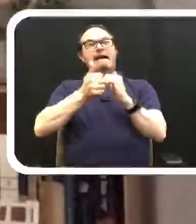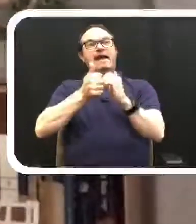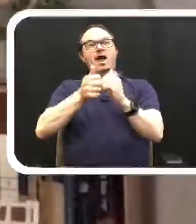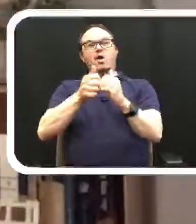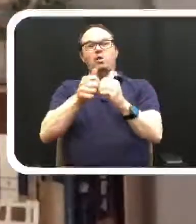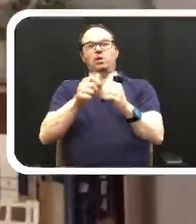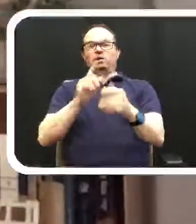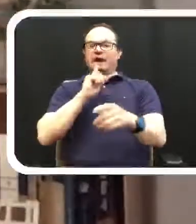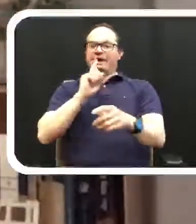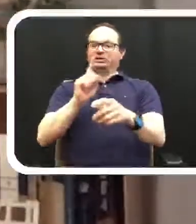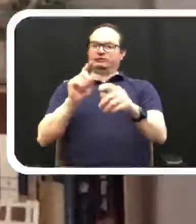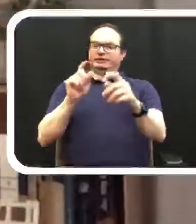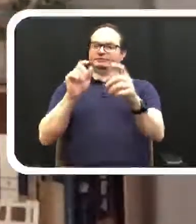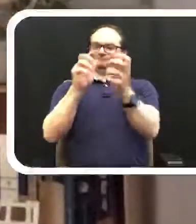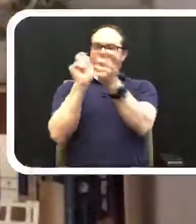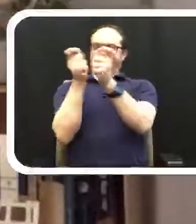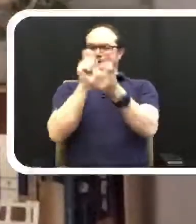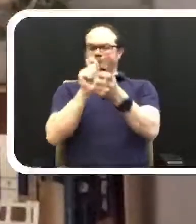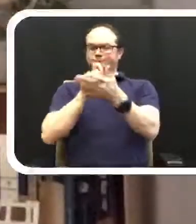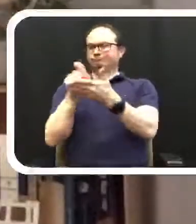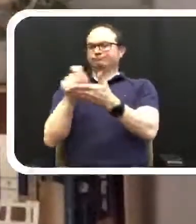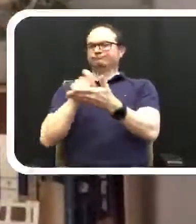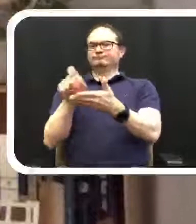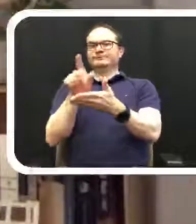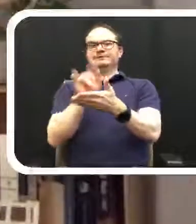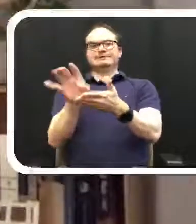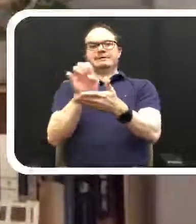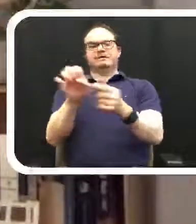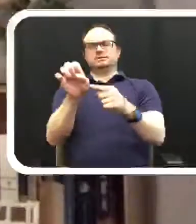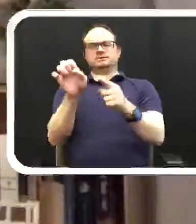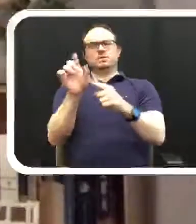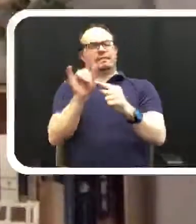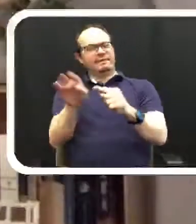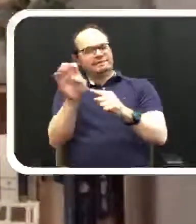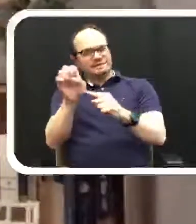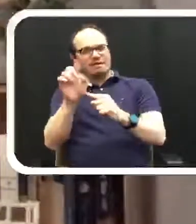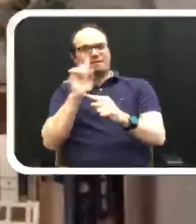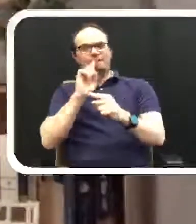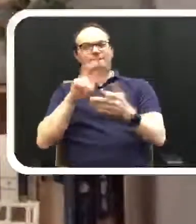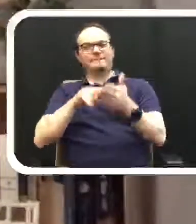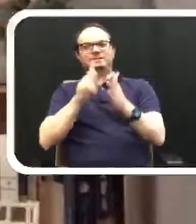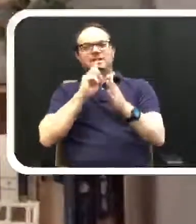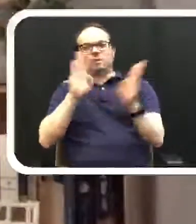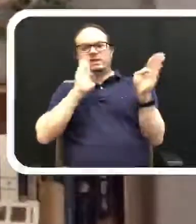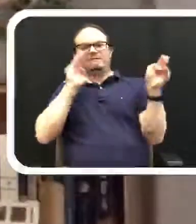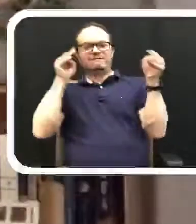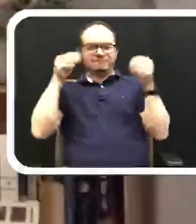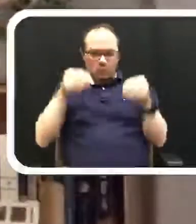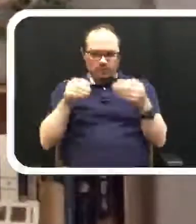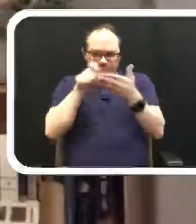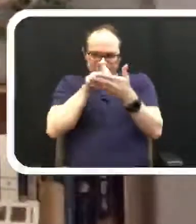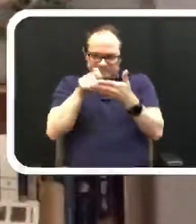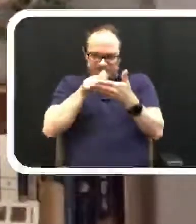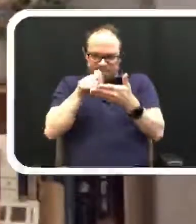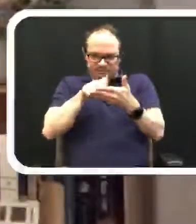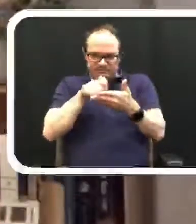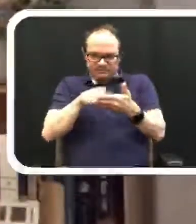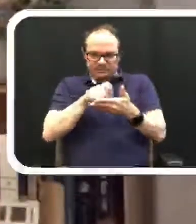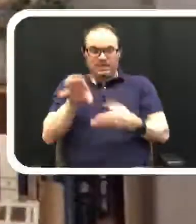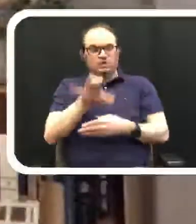email, how we're putting it together. And I think by really focusing on that act and doing